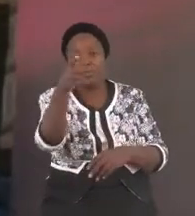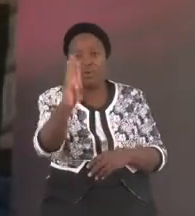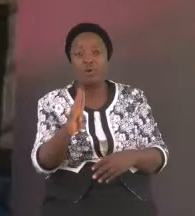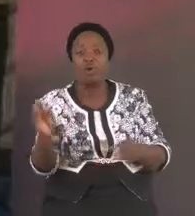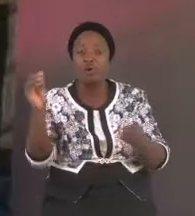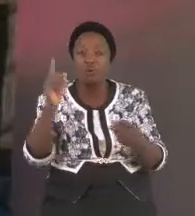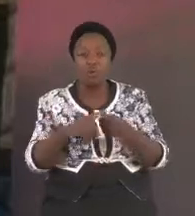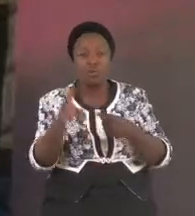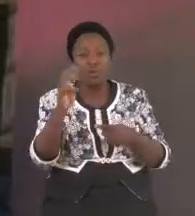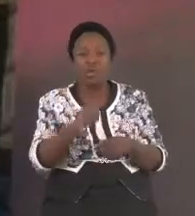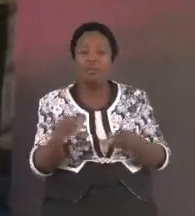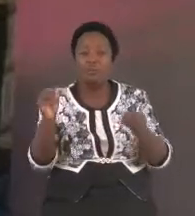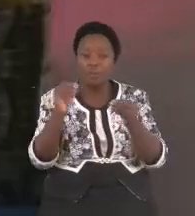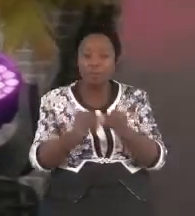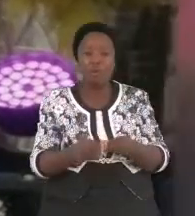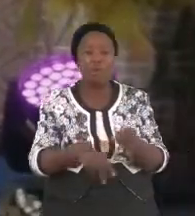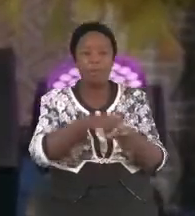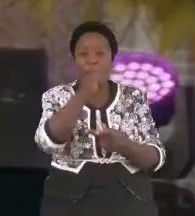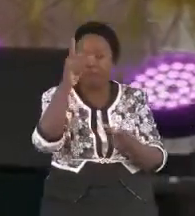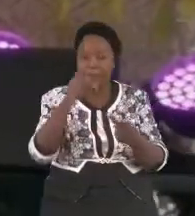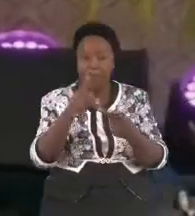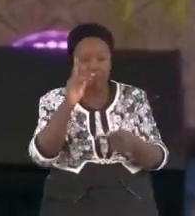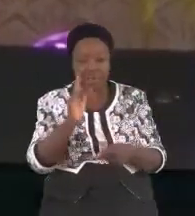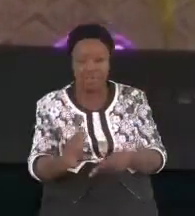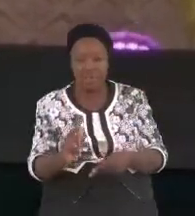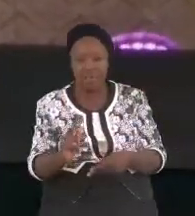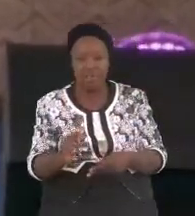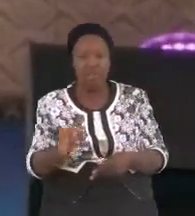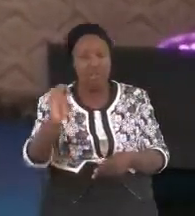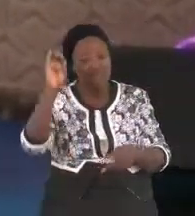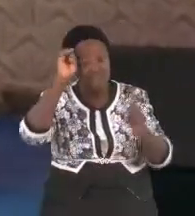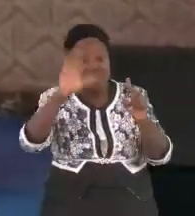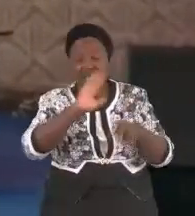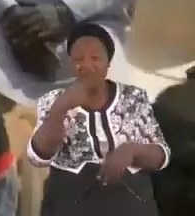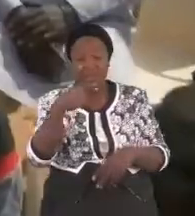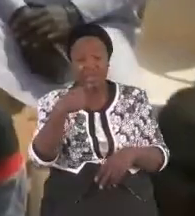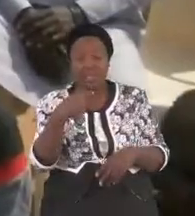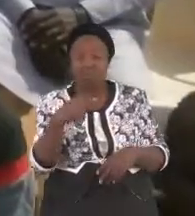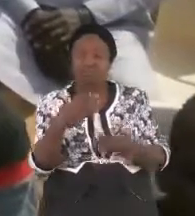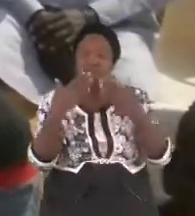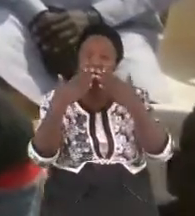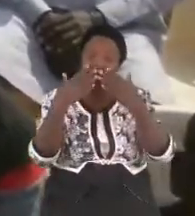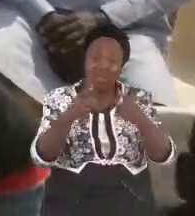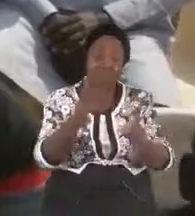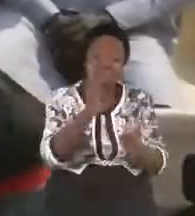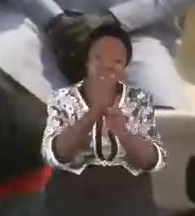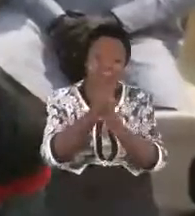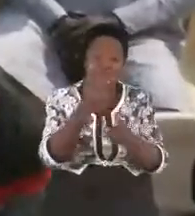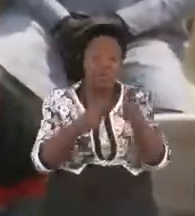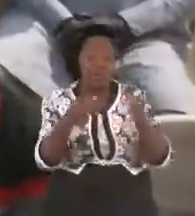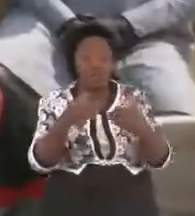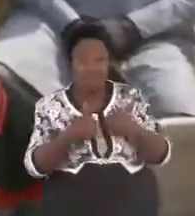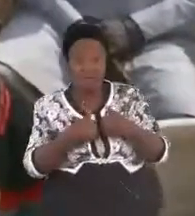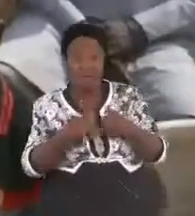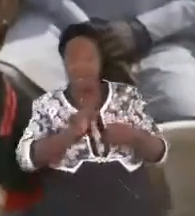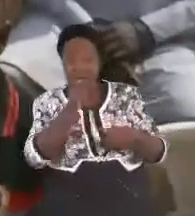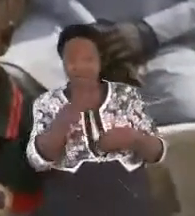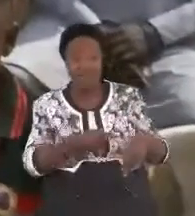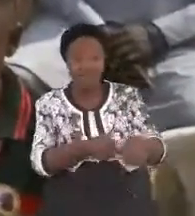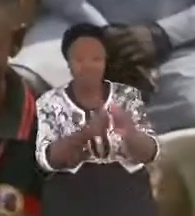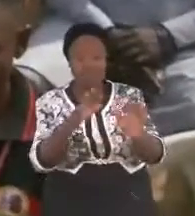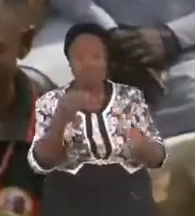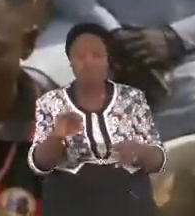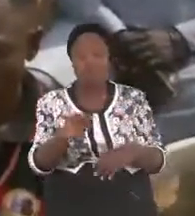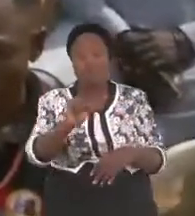say, thank you, keep what you have. I'm a disciple of John. I have enough. He didn't say